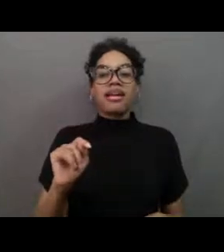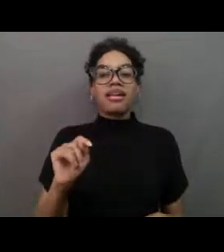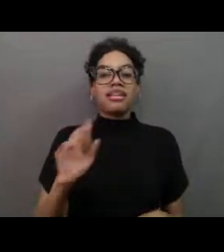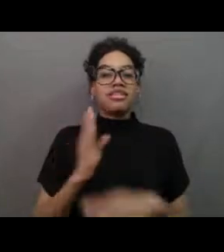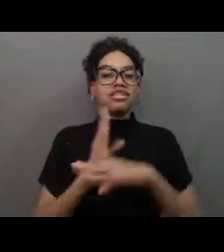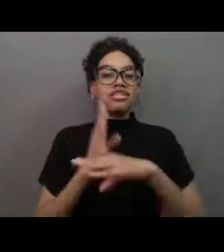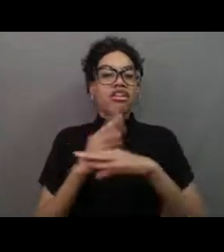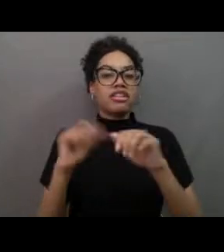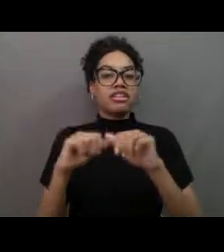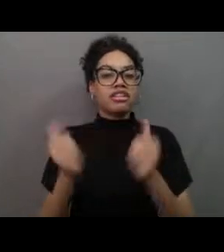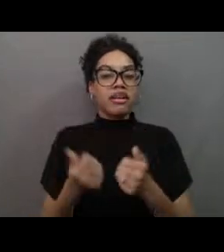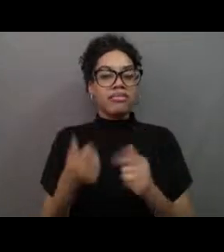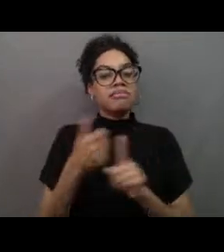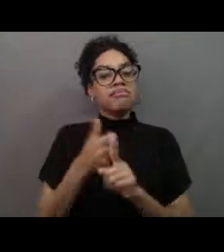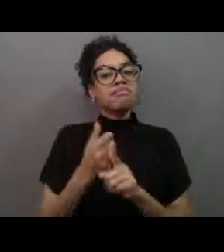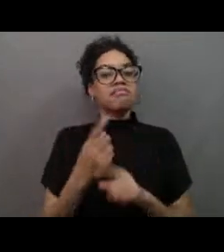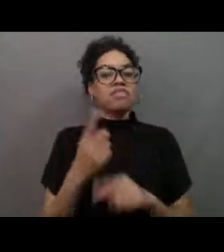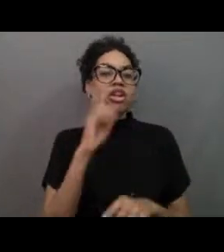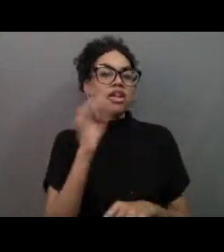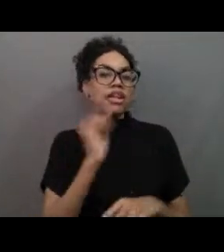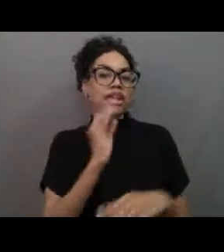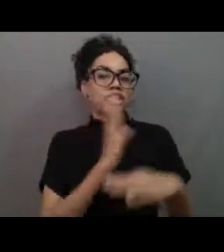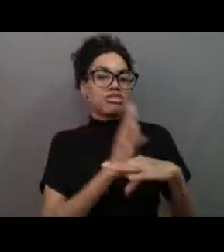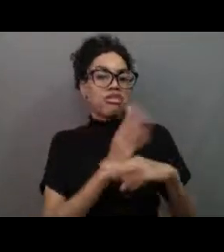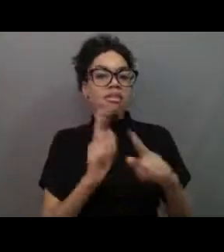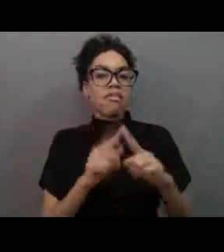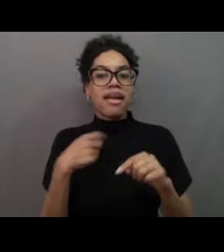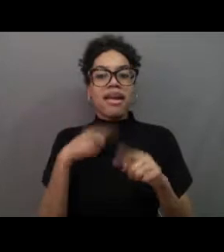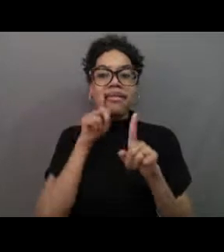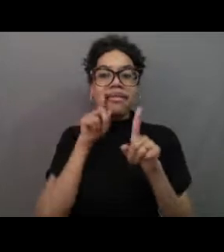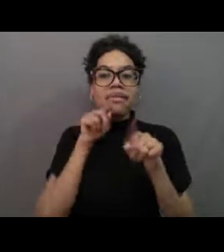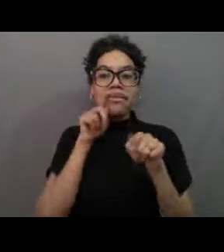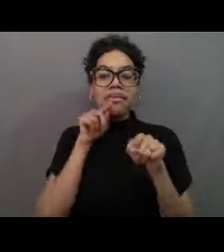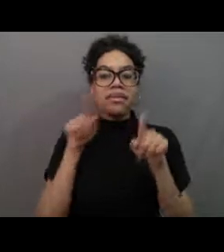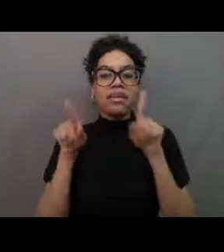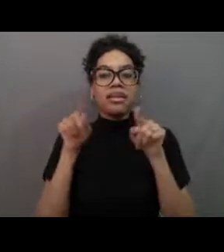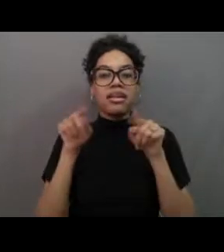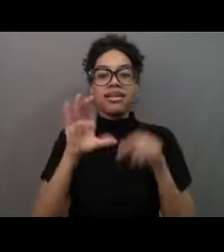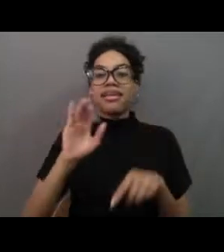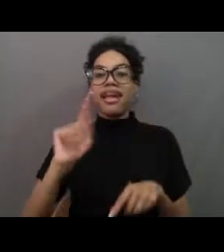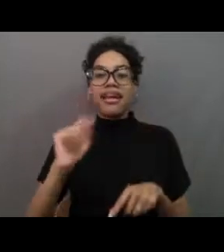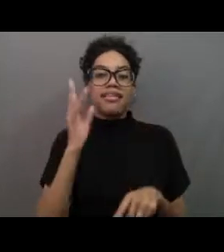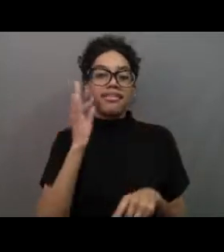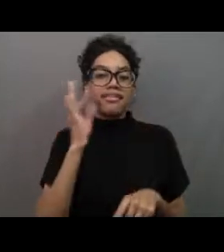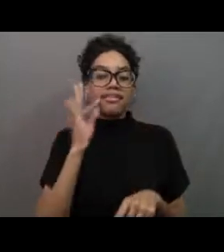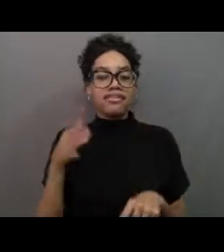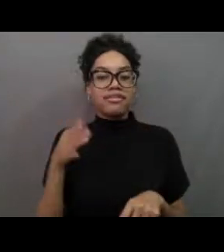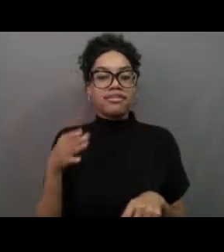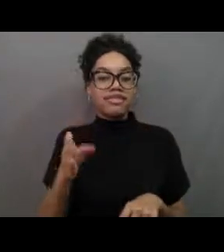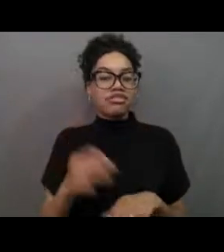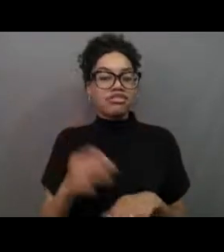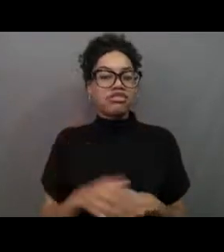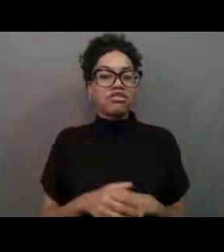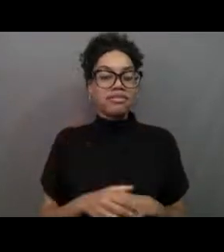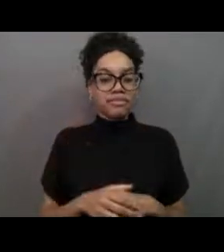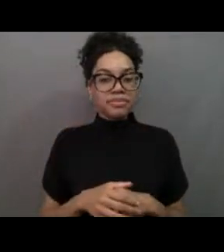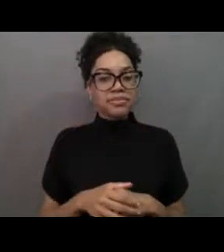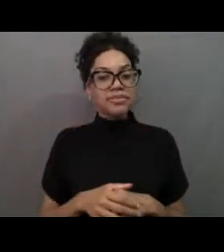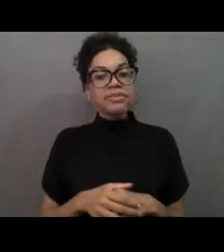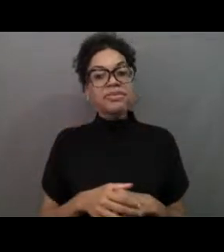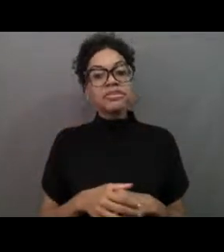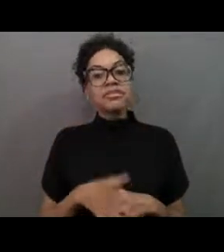have a couple little things sticking out around their mouths that remind us of catfish. So there are lots of shark species out there, and there's still